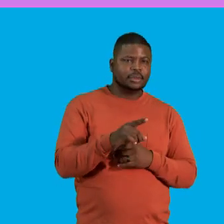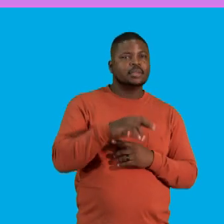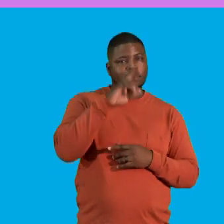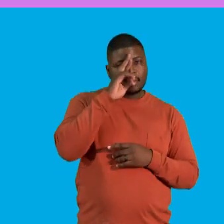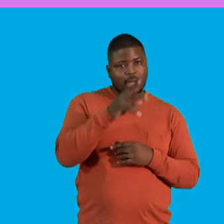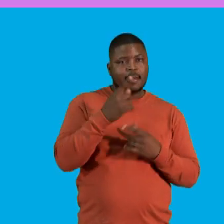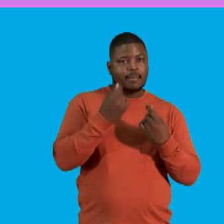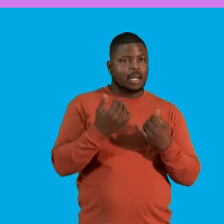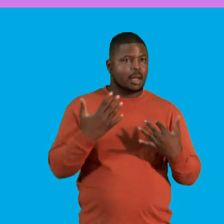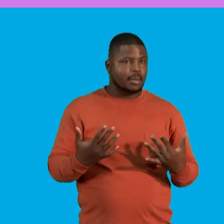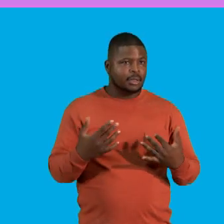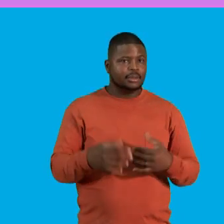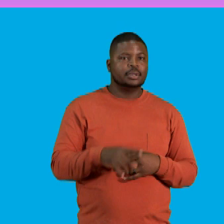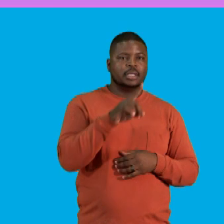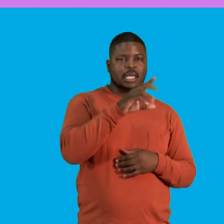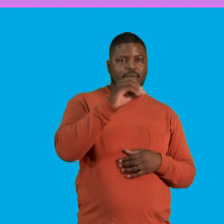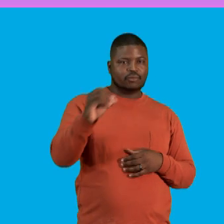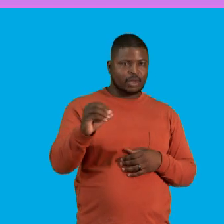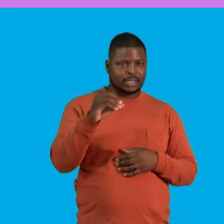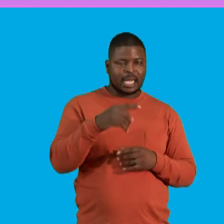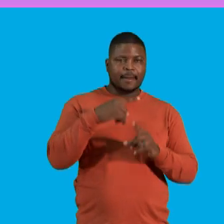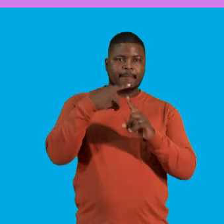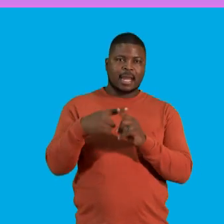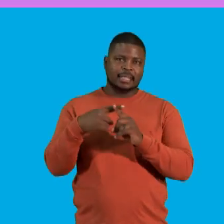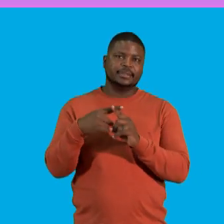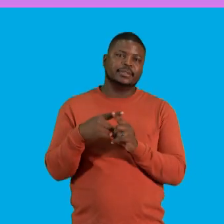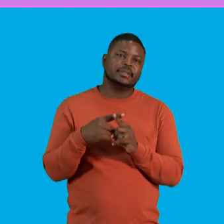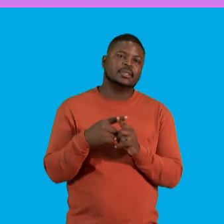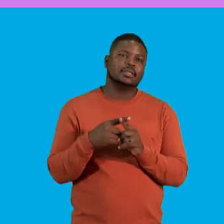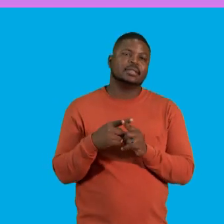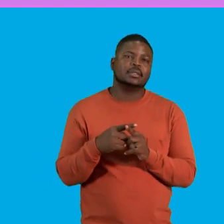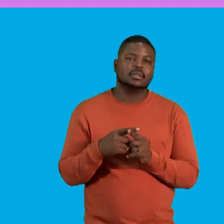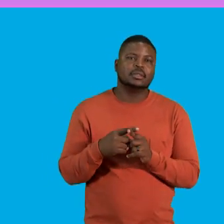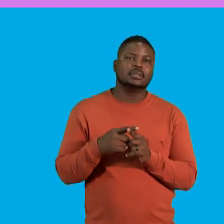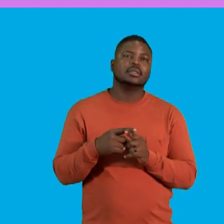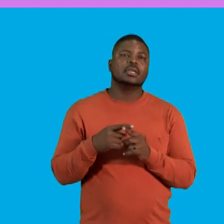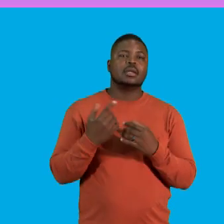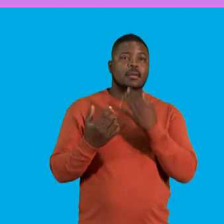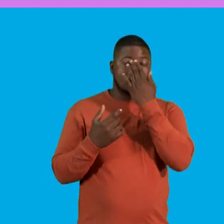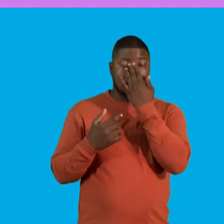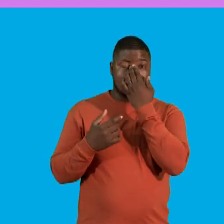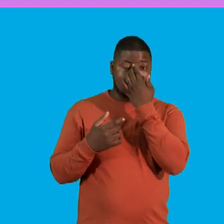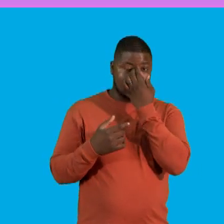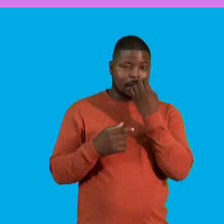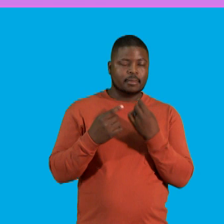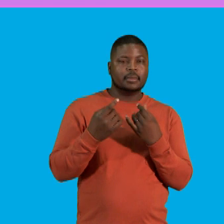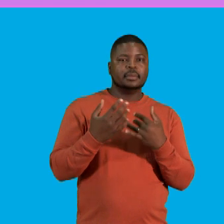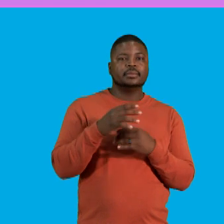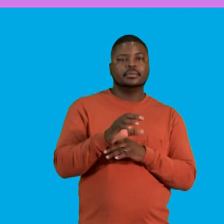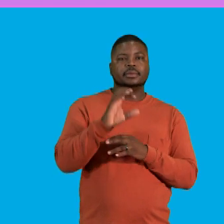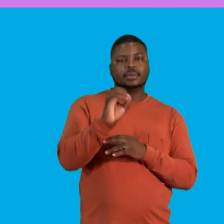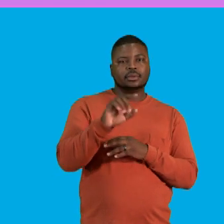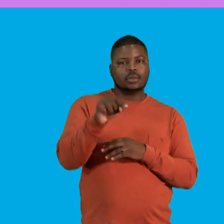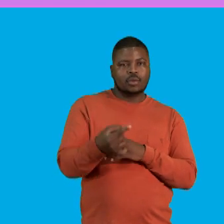our 100 Rand for the service charge plus the tariff for off-peak. It is